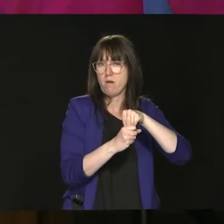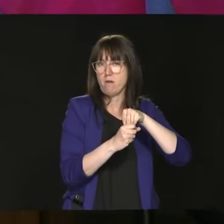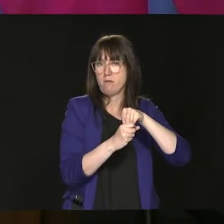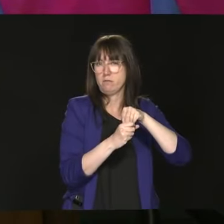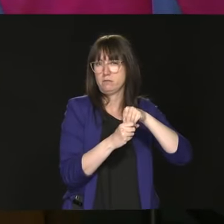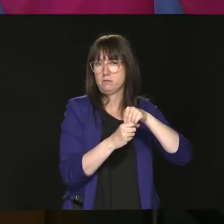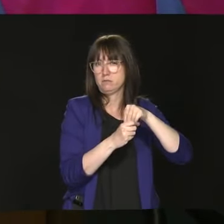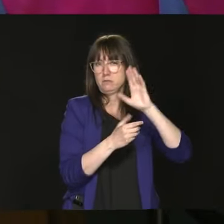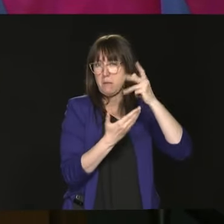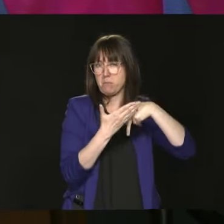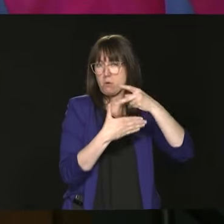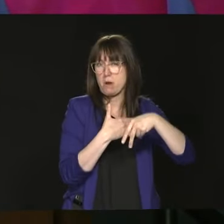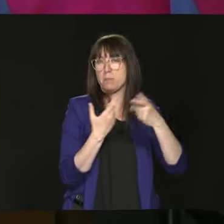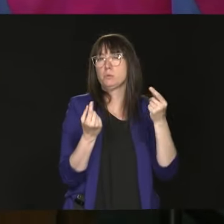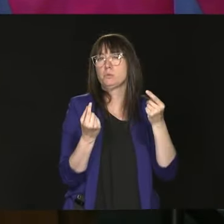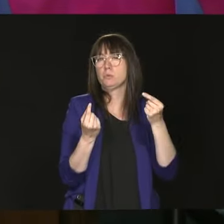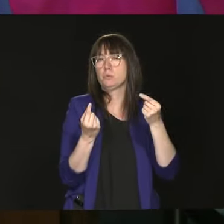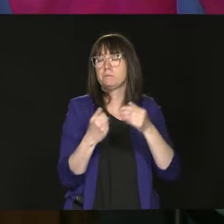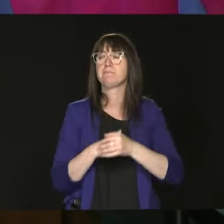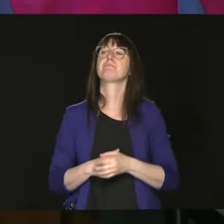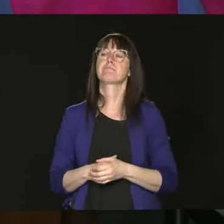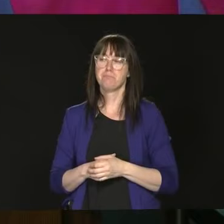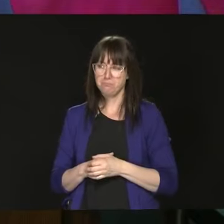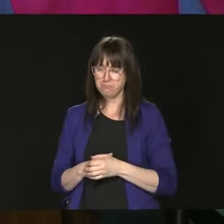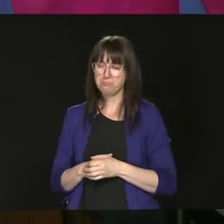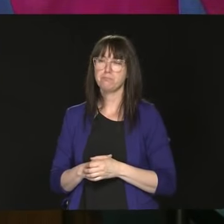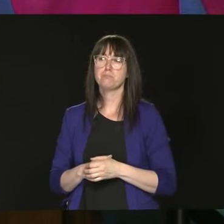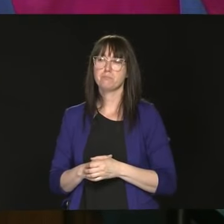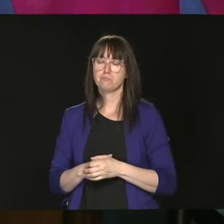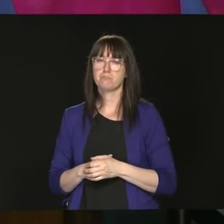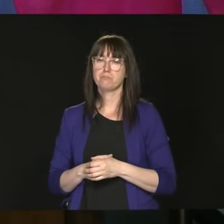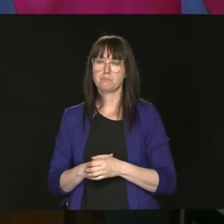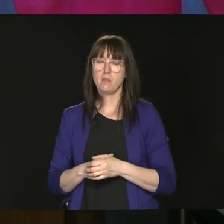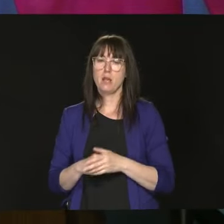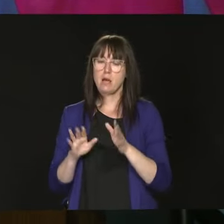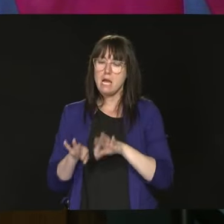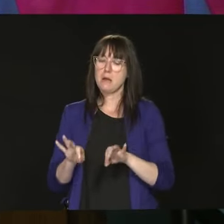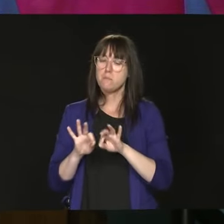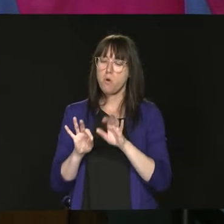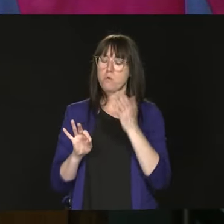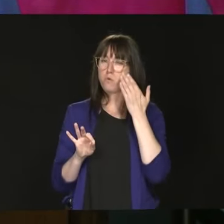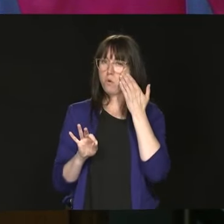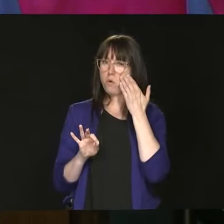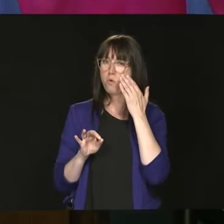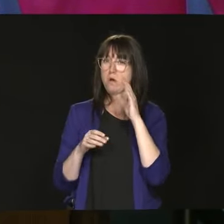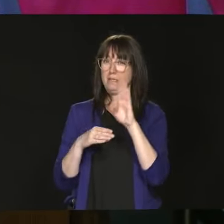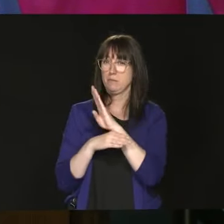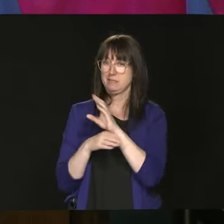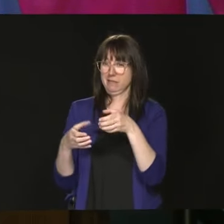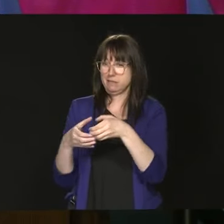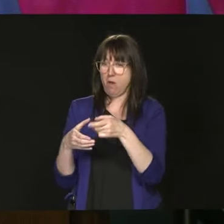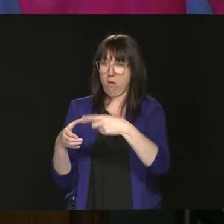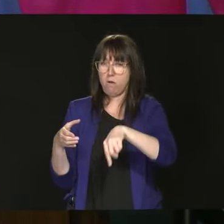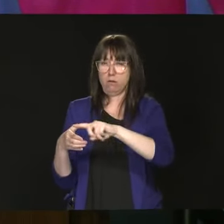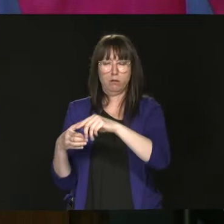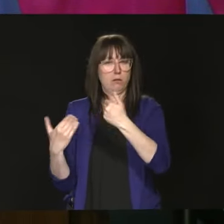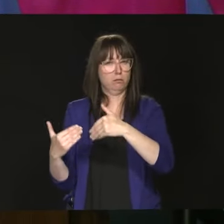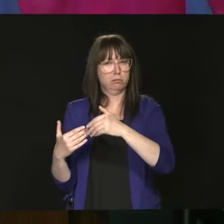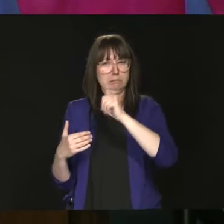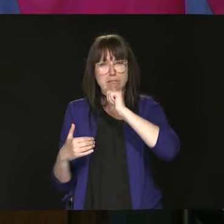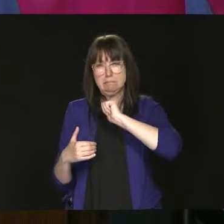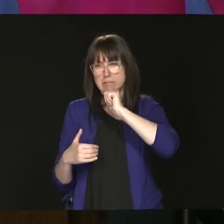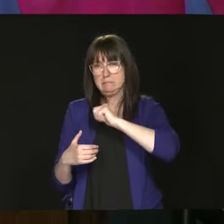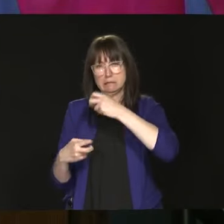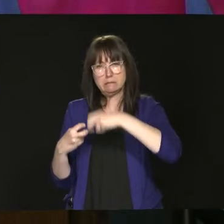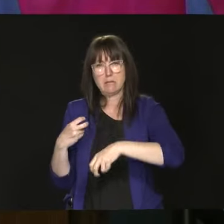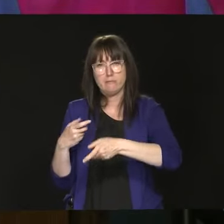Well, let me start by saying we need to understand that many of those small businesses are going through enormous challenges. The landlords also have been